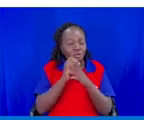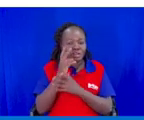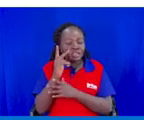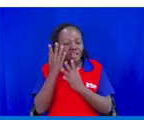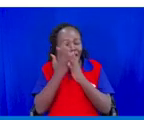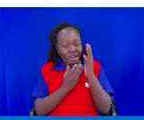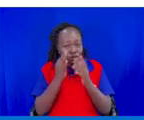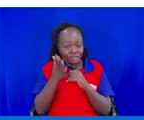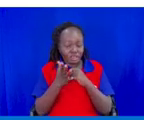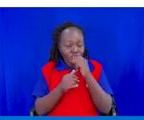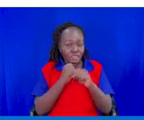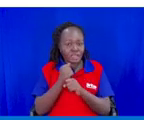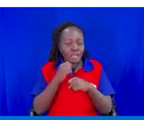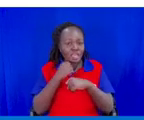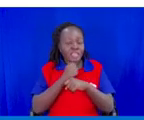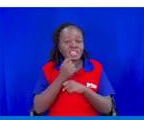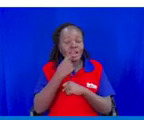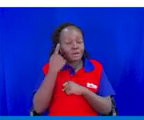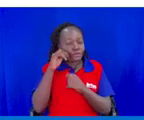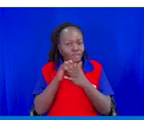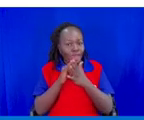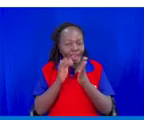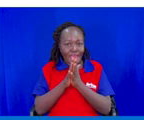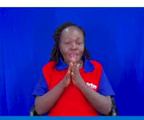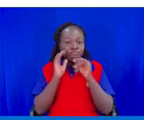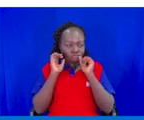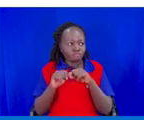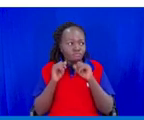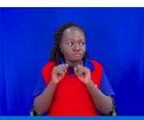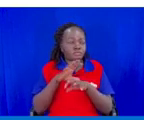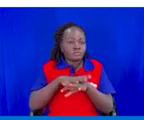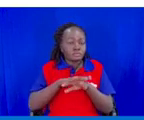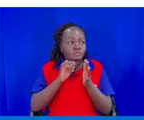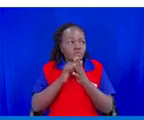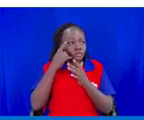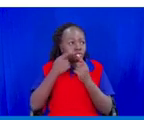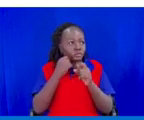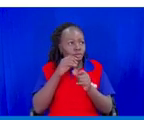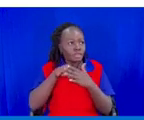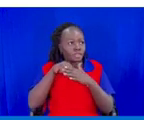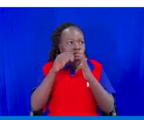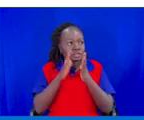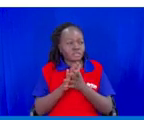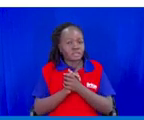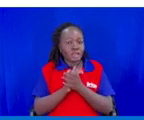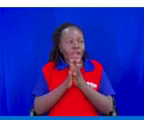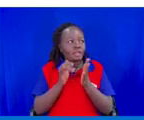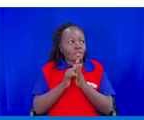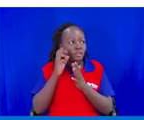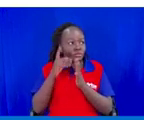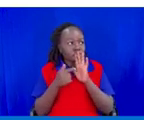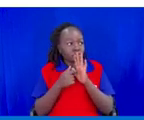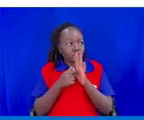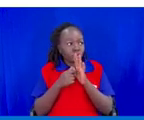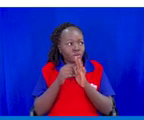gotten a vaccine. And now that will inform risk-on stances from investors, and that then will see the dollar